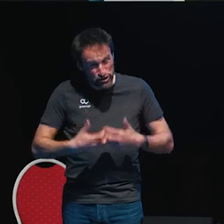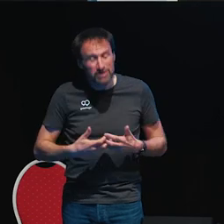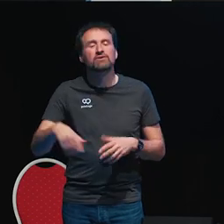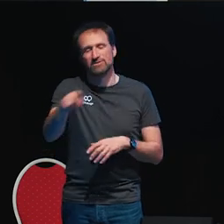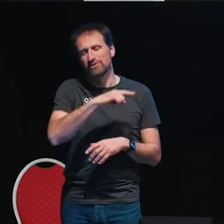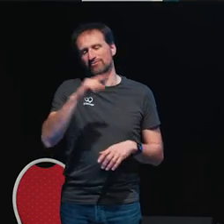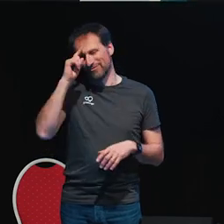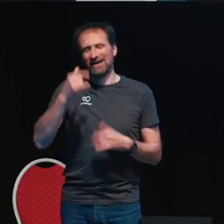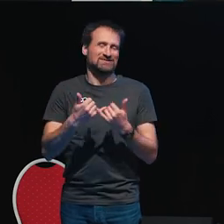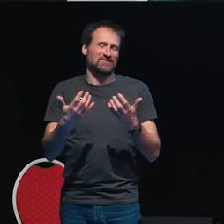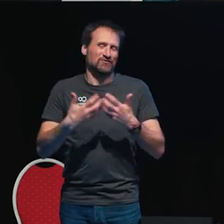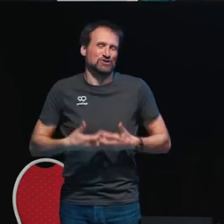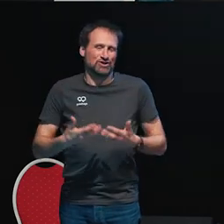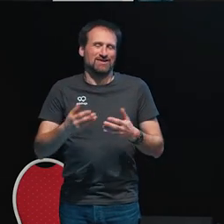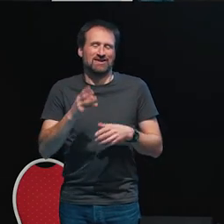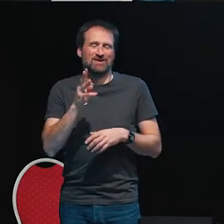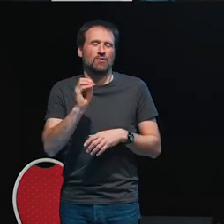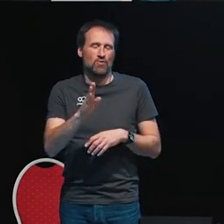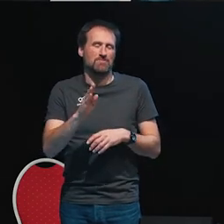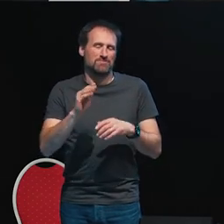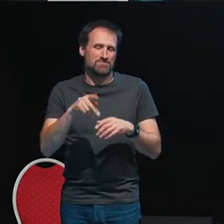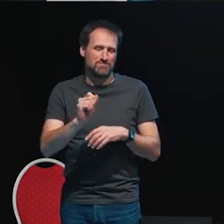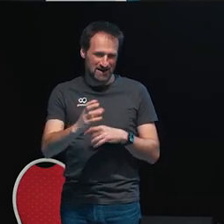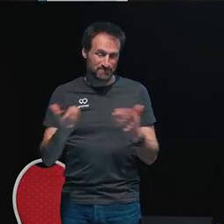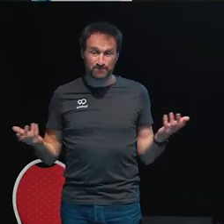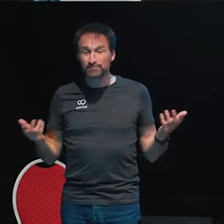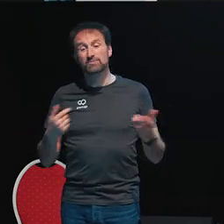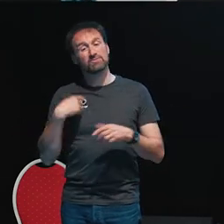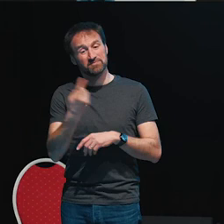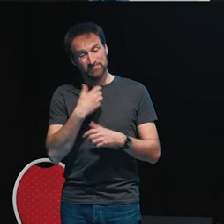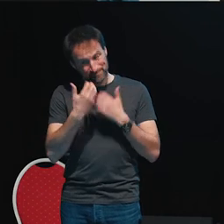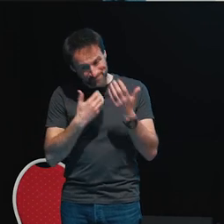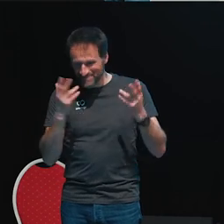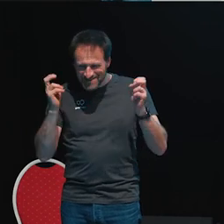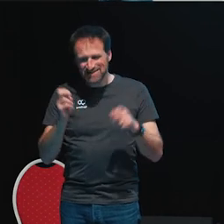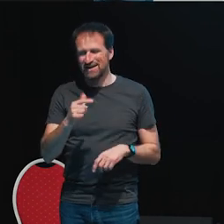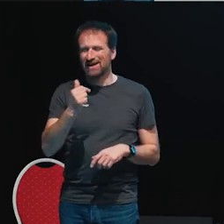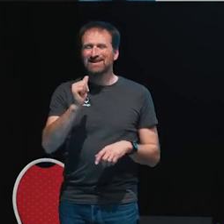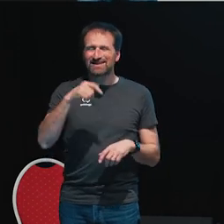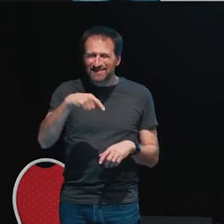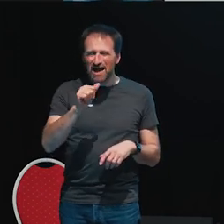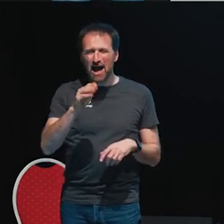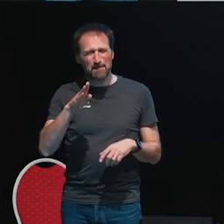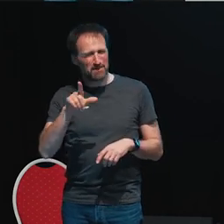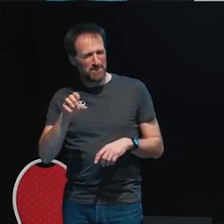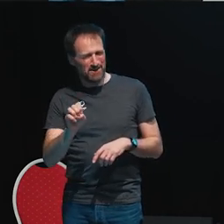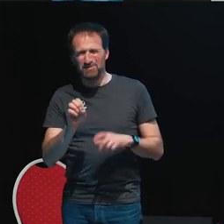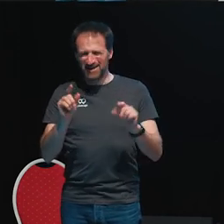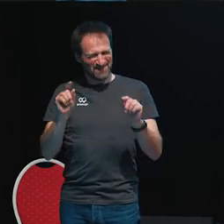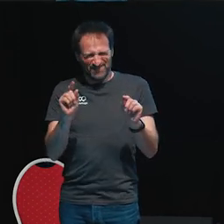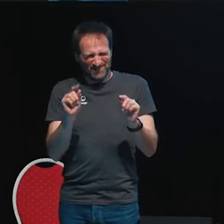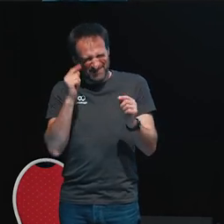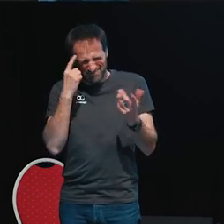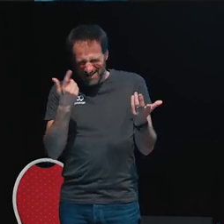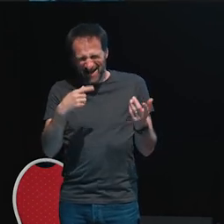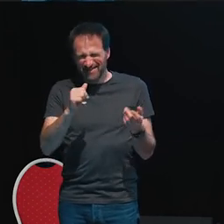Webpack works. So we're going to talk about what we call tappable instances. And what does it mean when I say that?